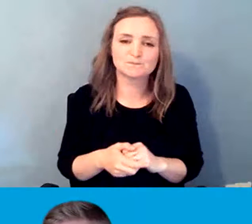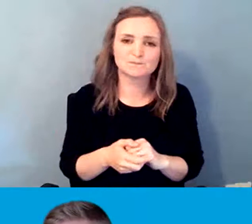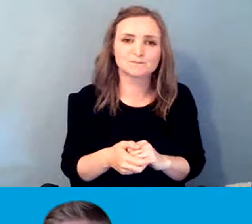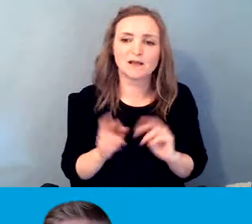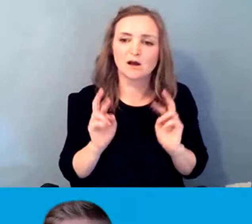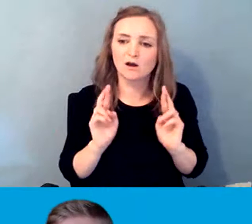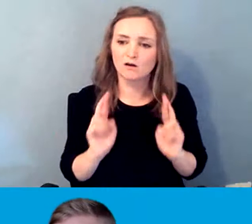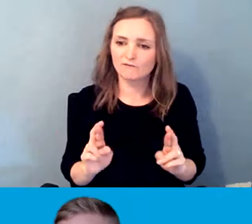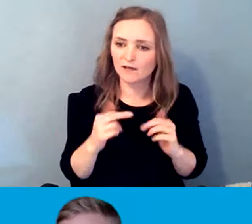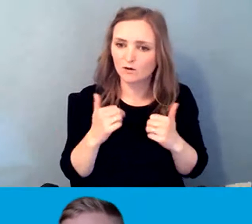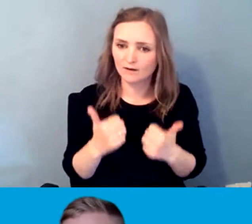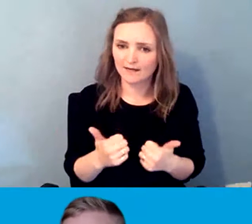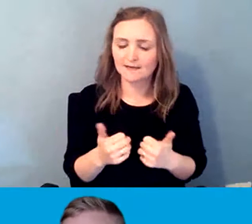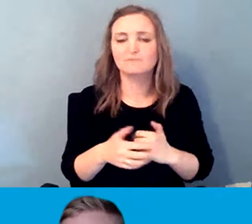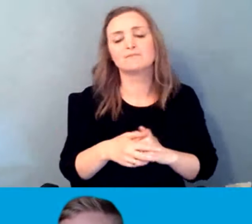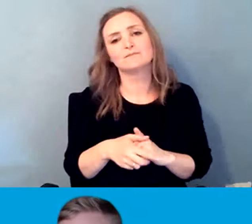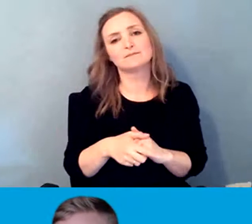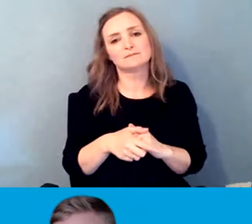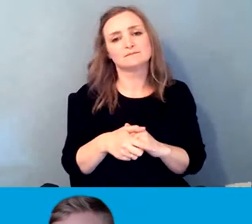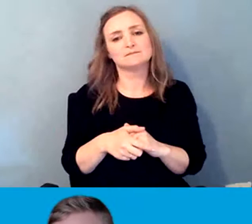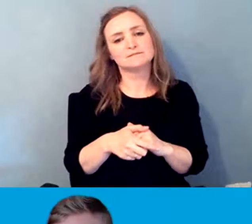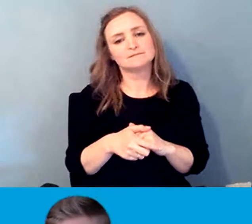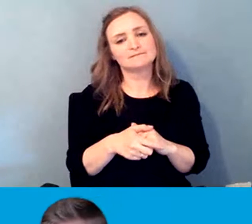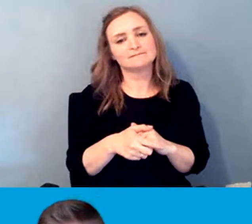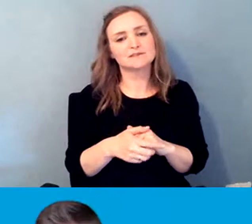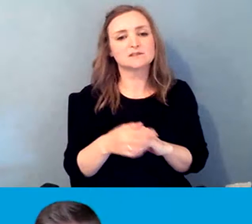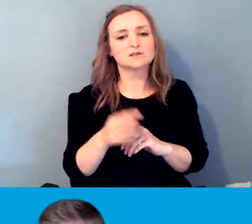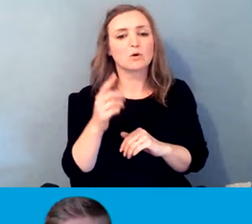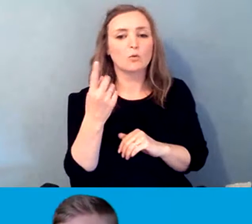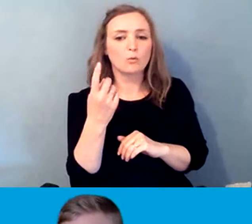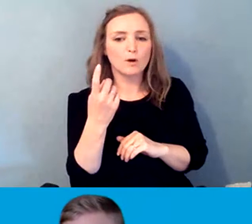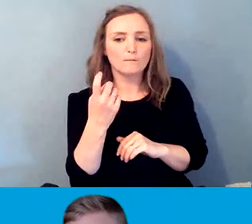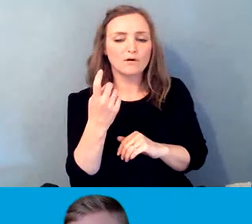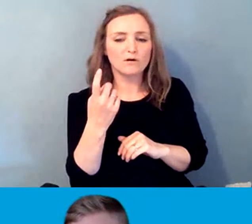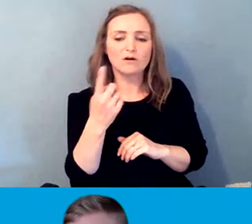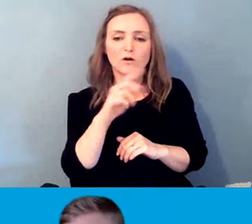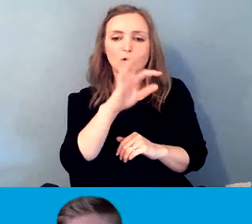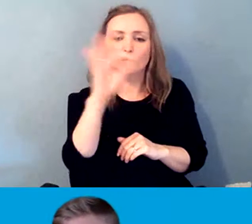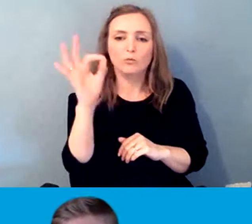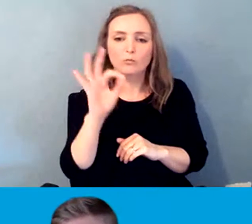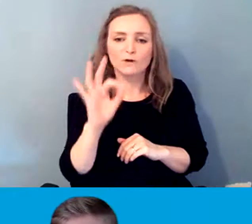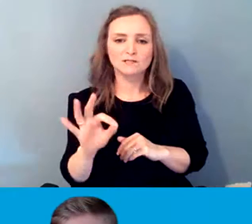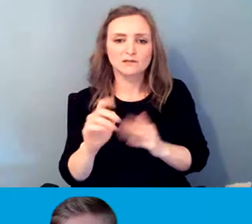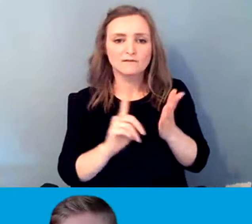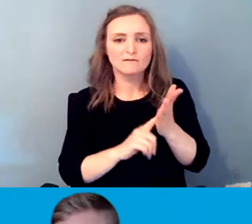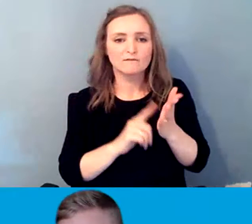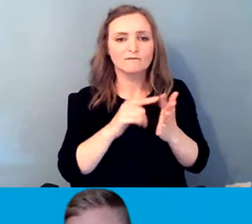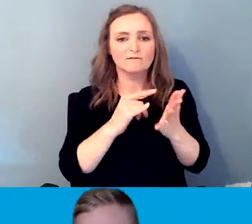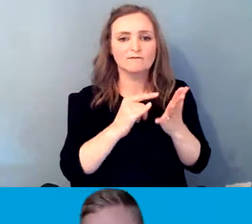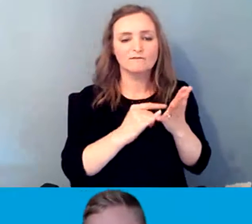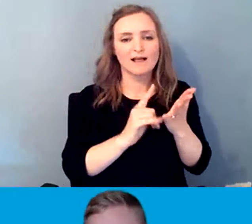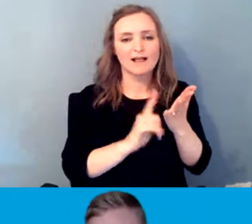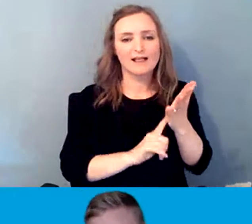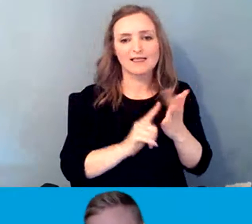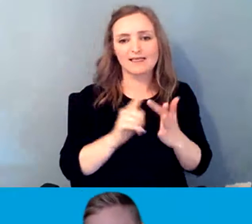that's okay. And I'm going to bring Leslie in for the final question, just mindful of the